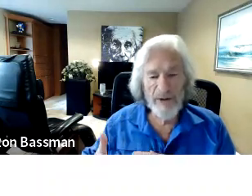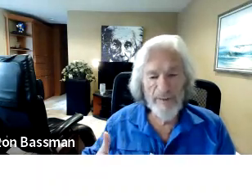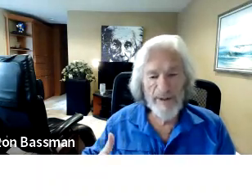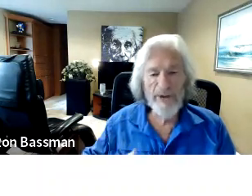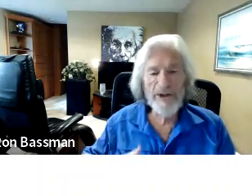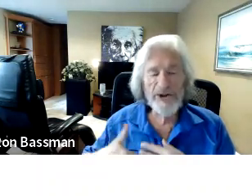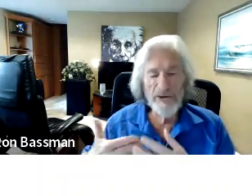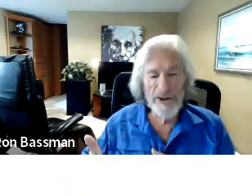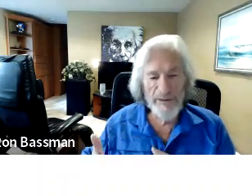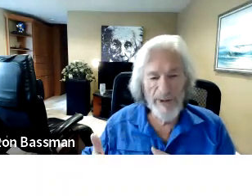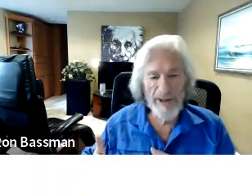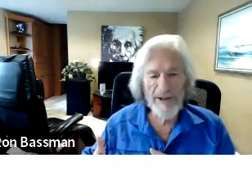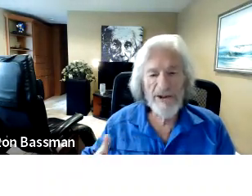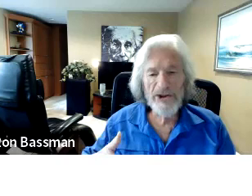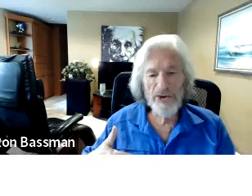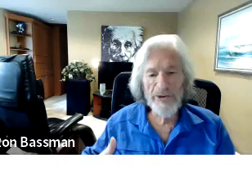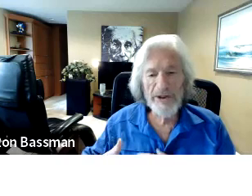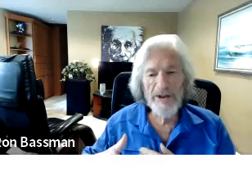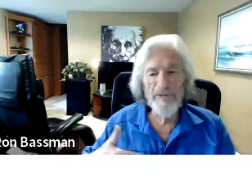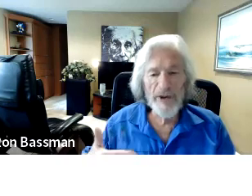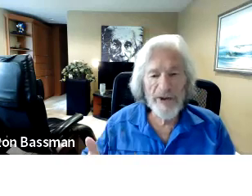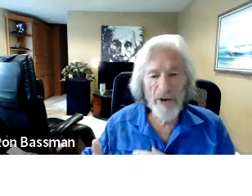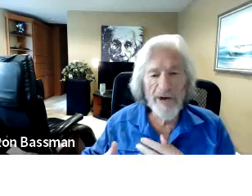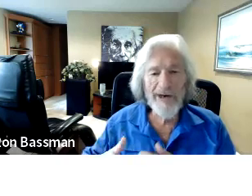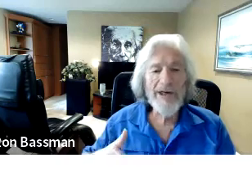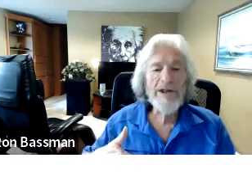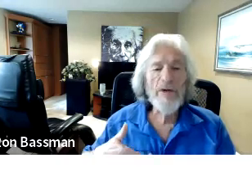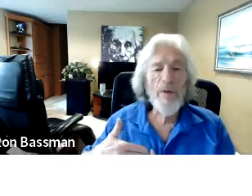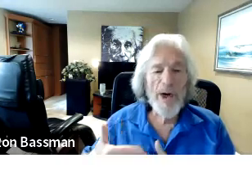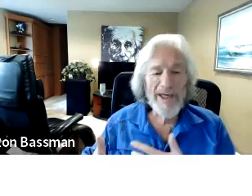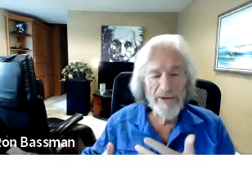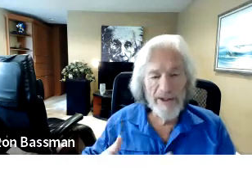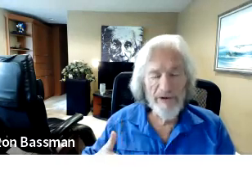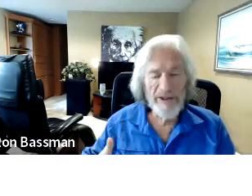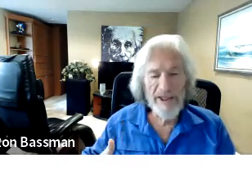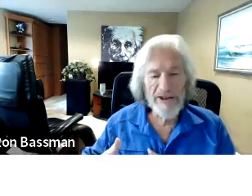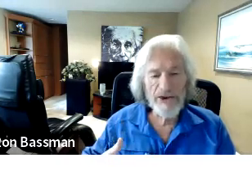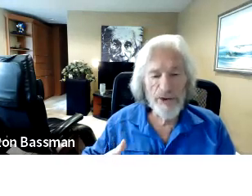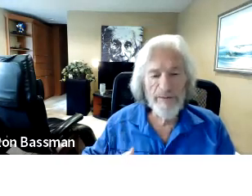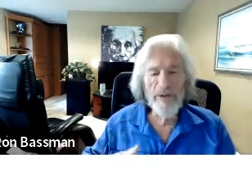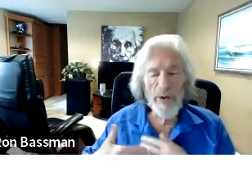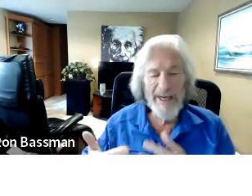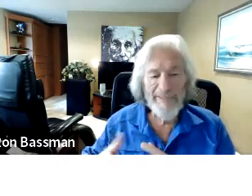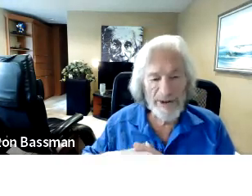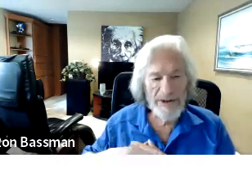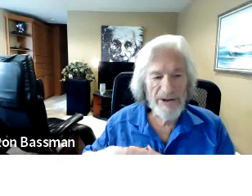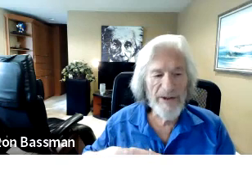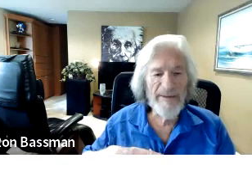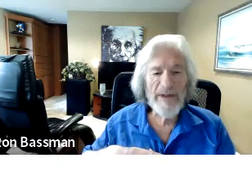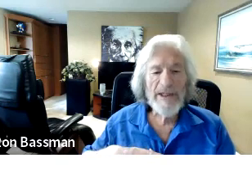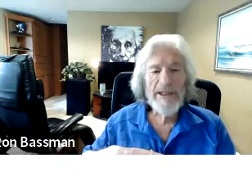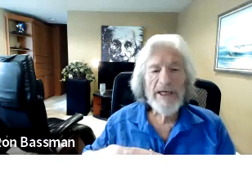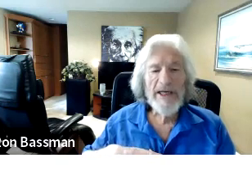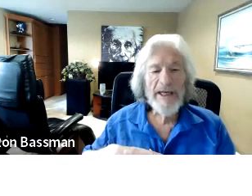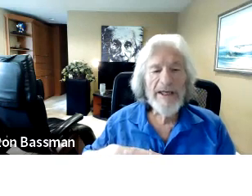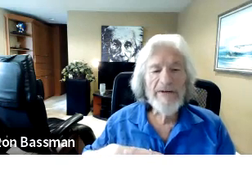the family member. It's agreed upon, the story of where they are, why they're getting this treatment, what happened to